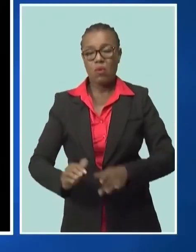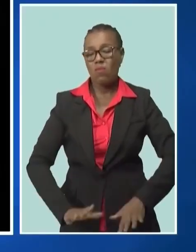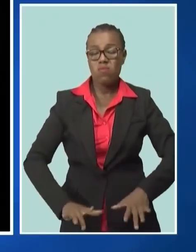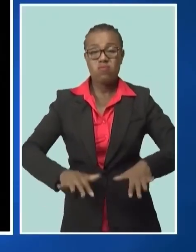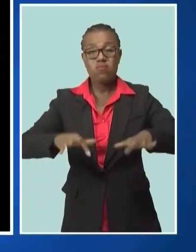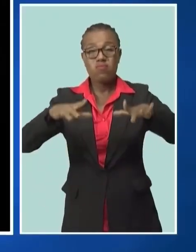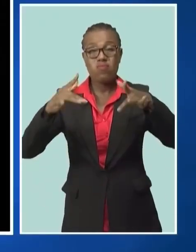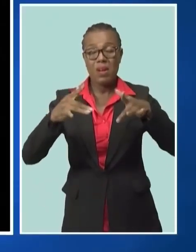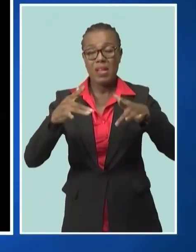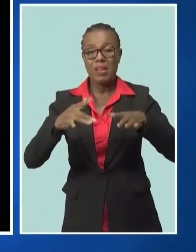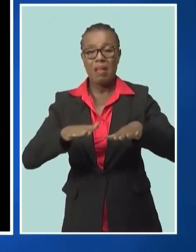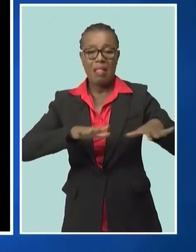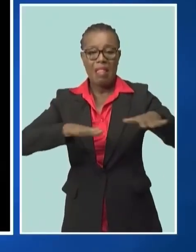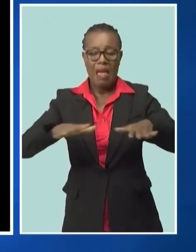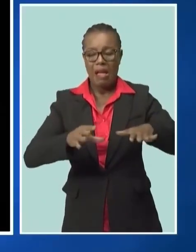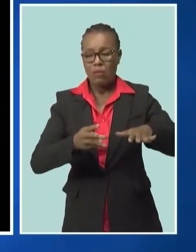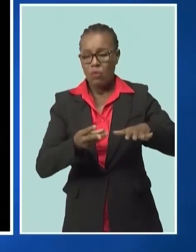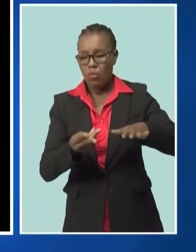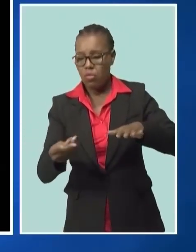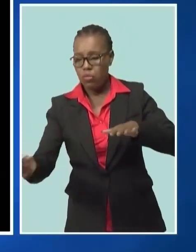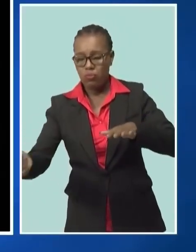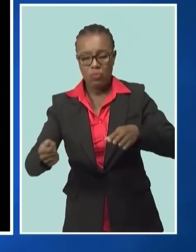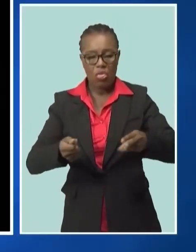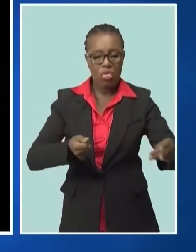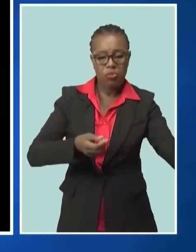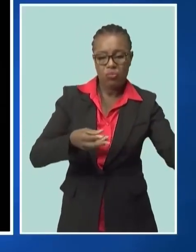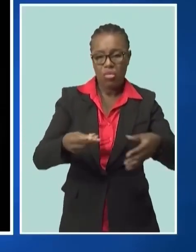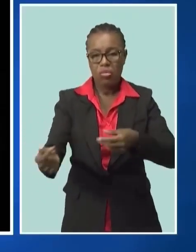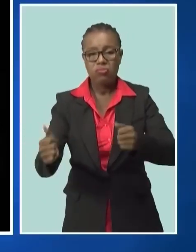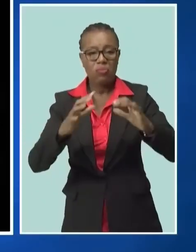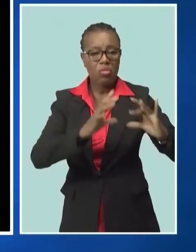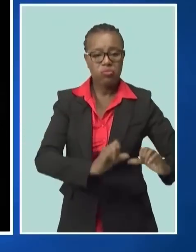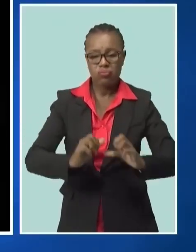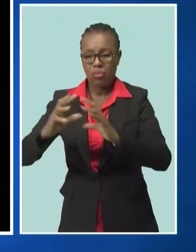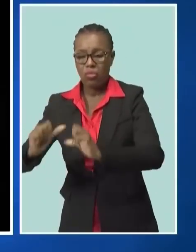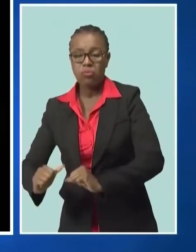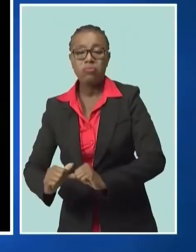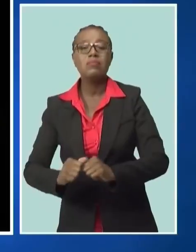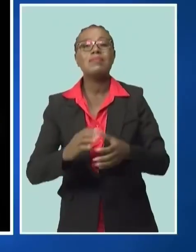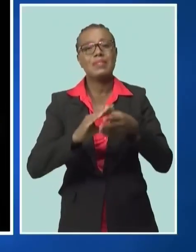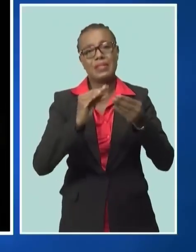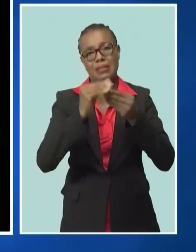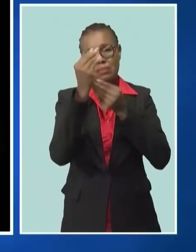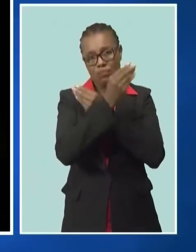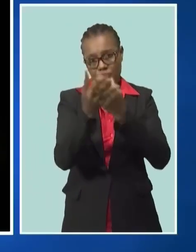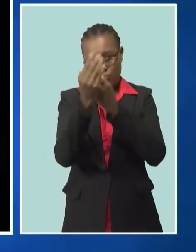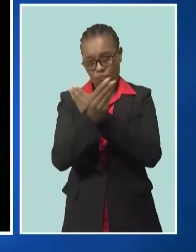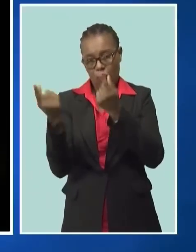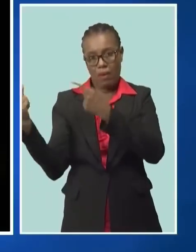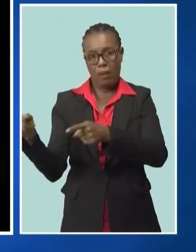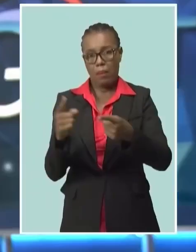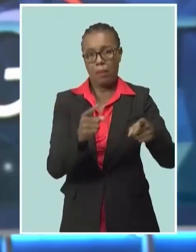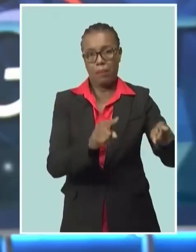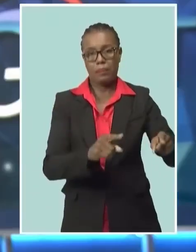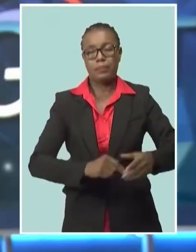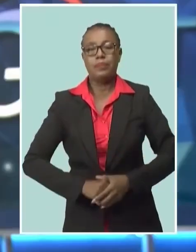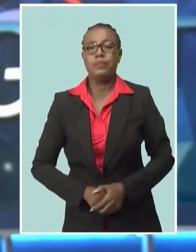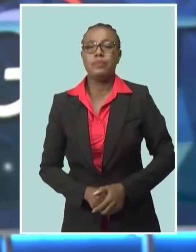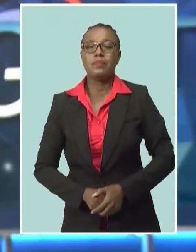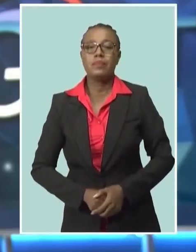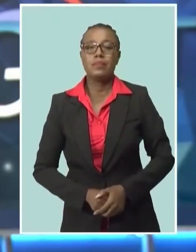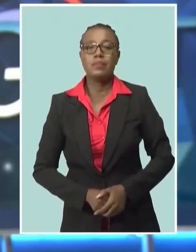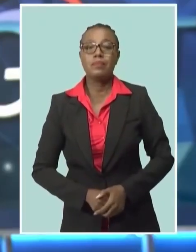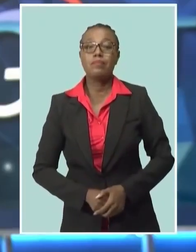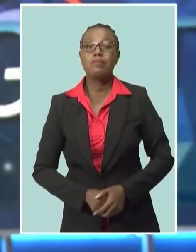the main issues reported to the Department of Emergency Management. Crystal Hoyt, CBC News.